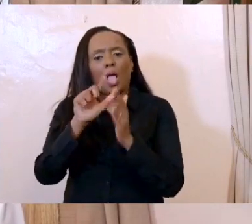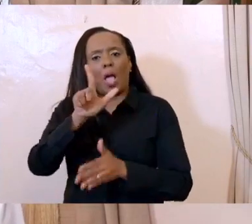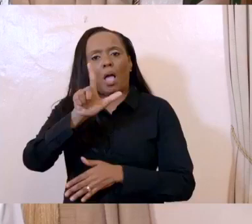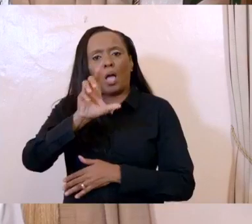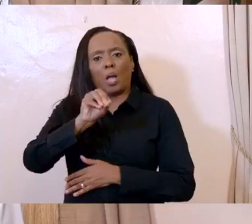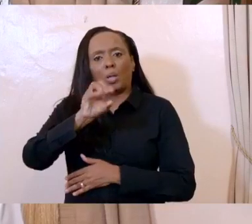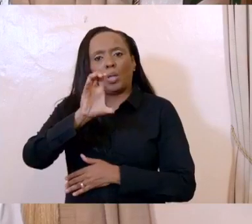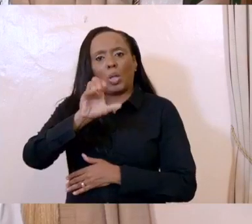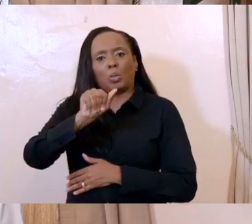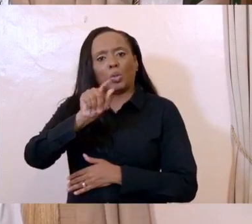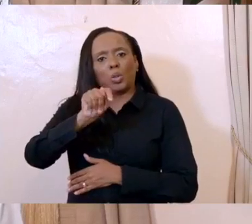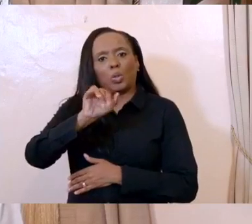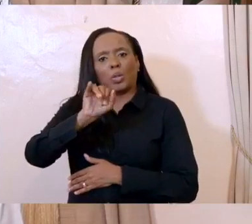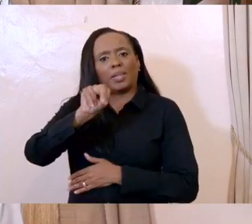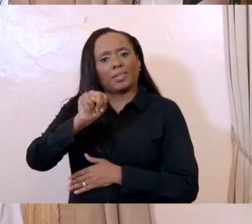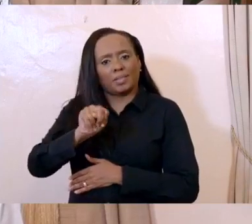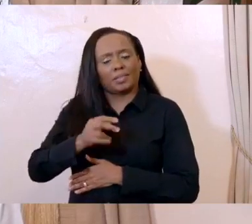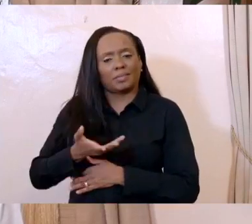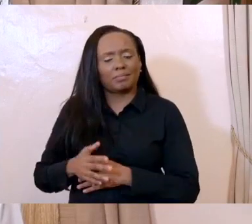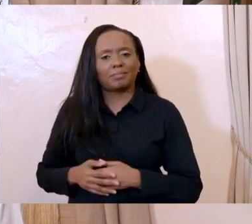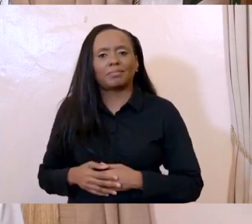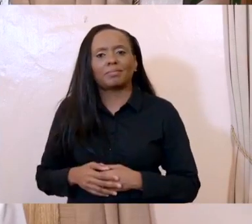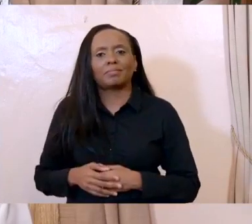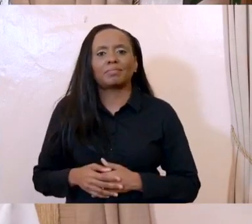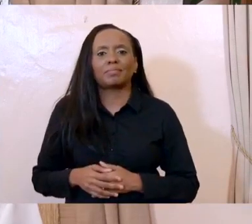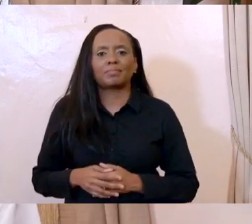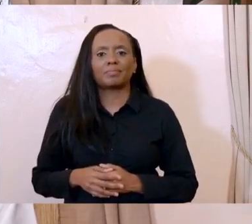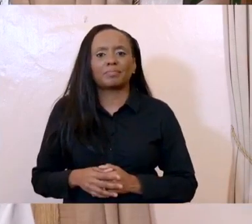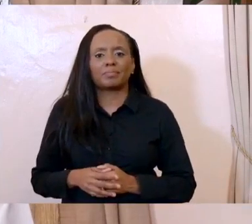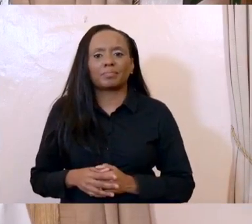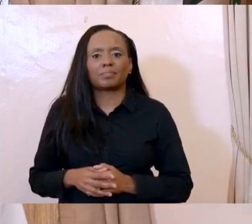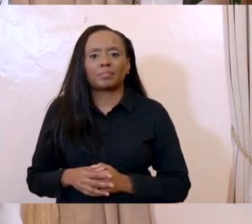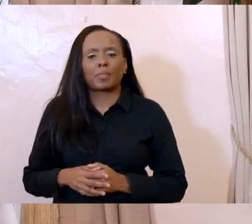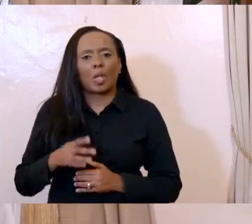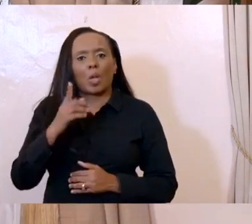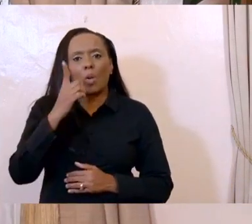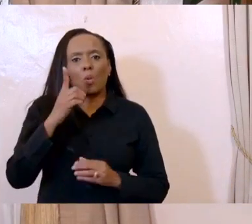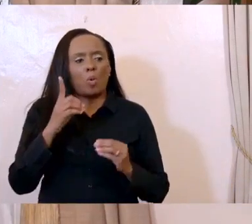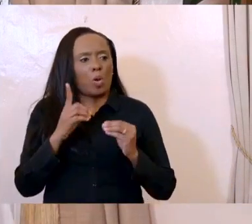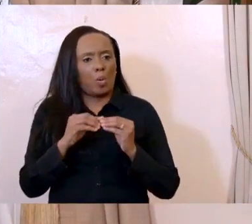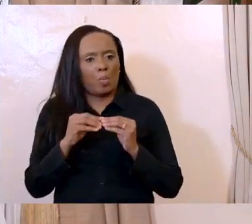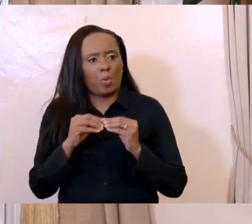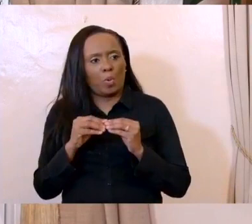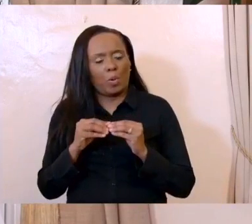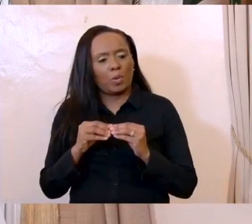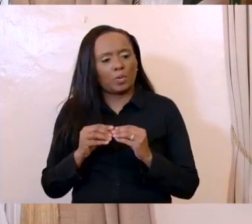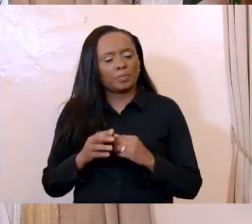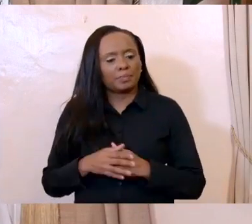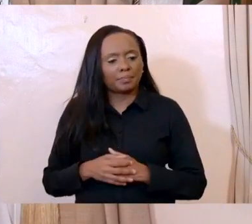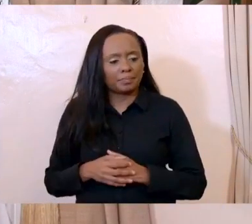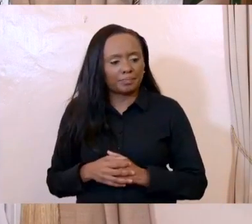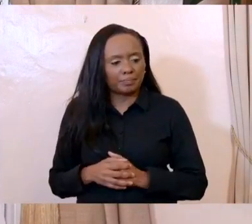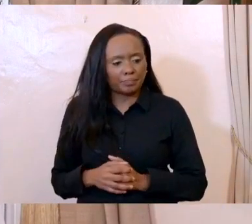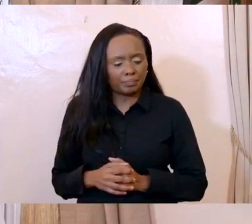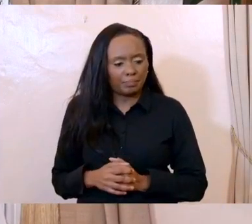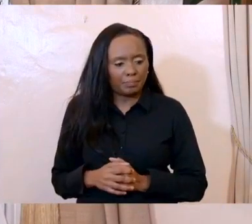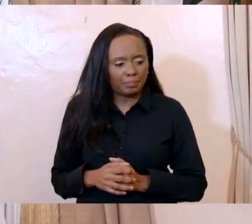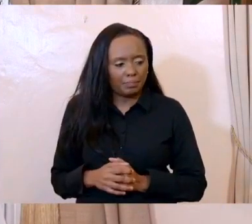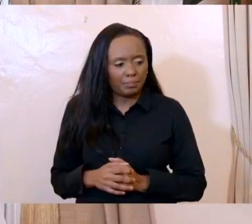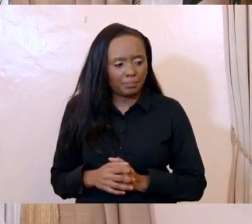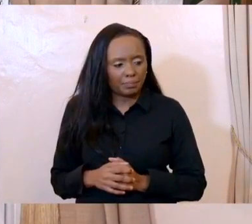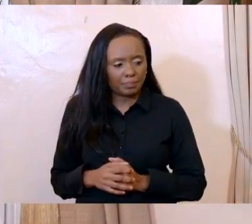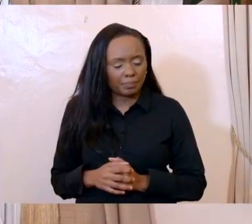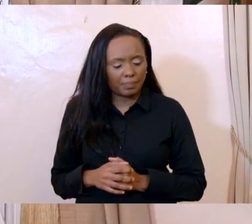with contact tracing. Just wanted to add another thing to let people know that the contact tracers